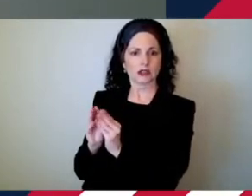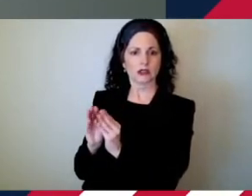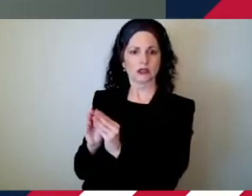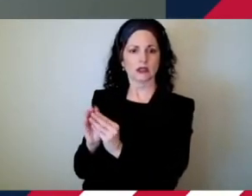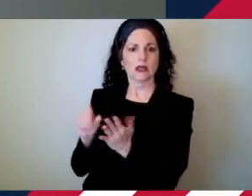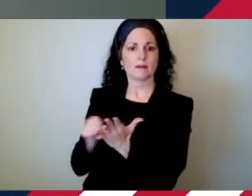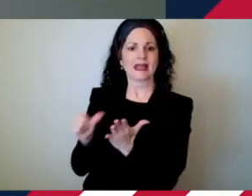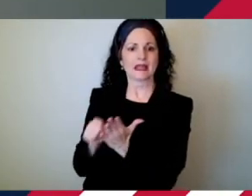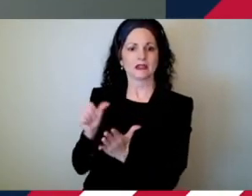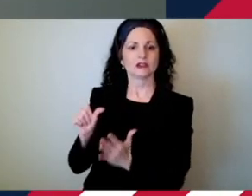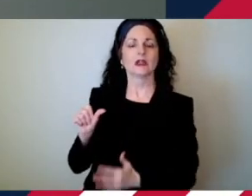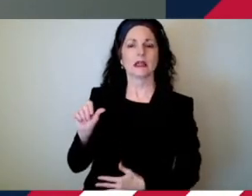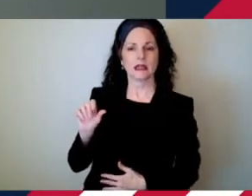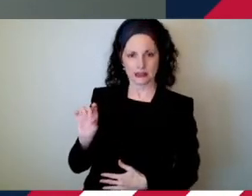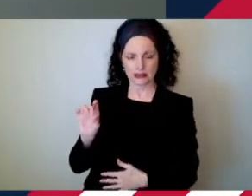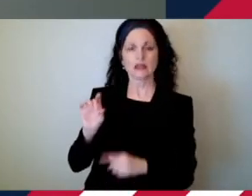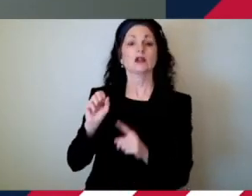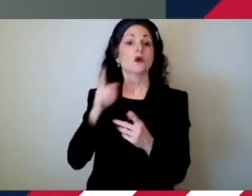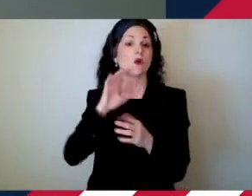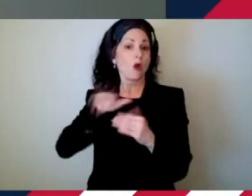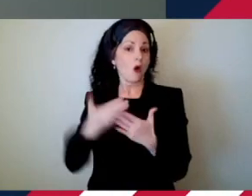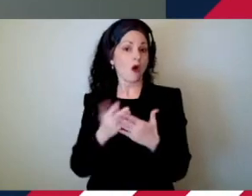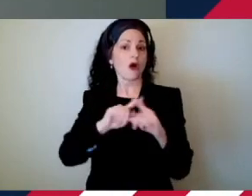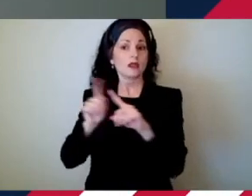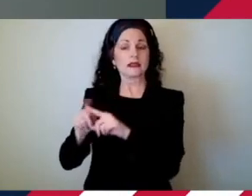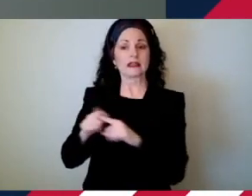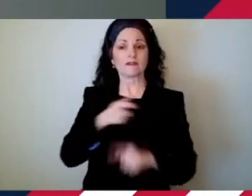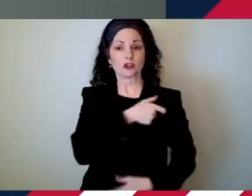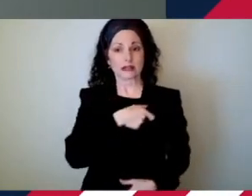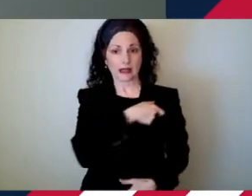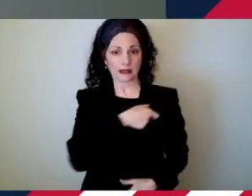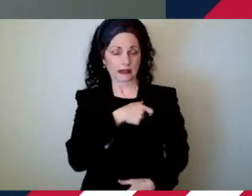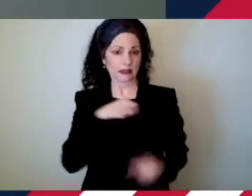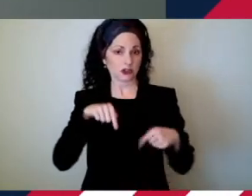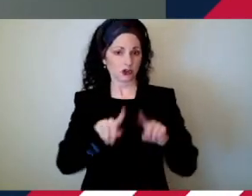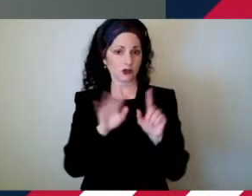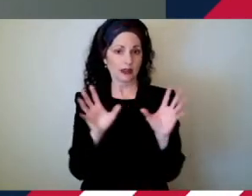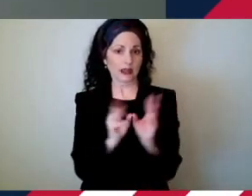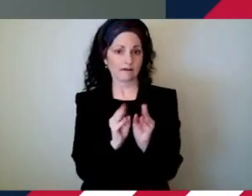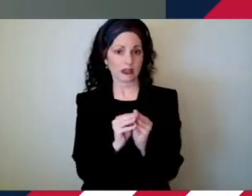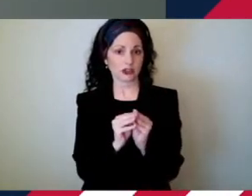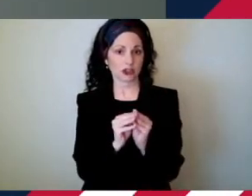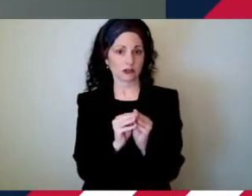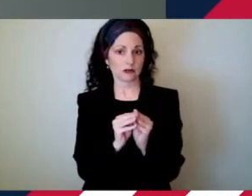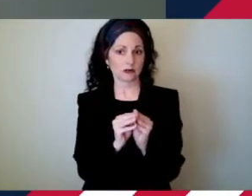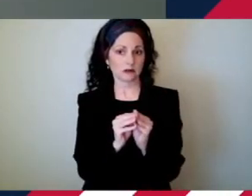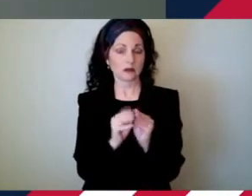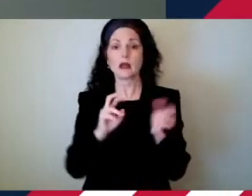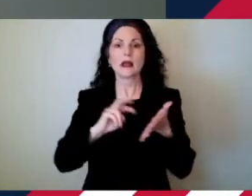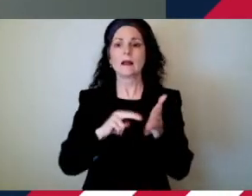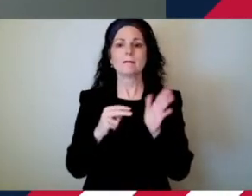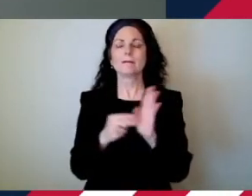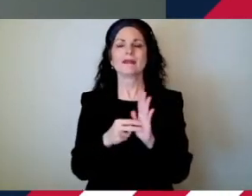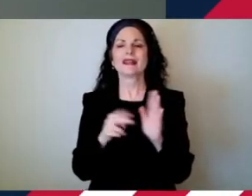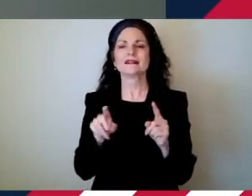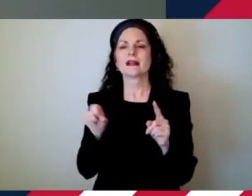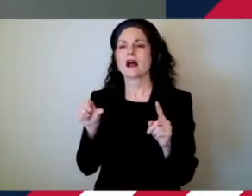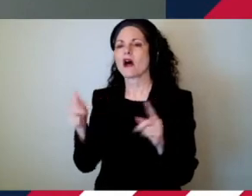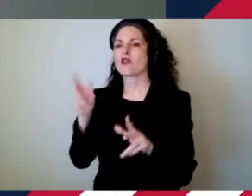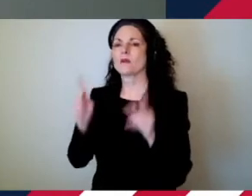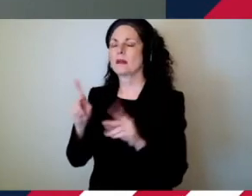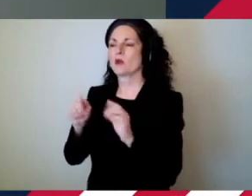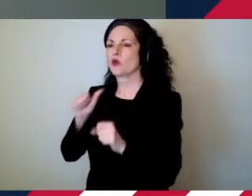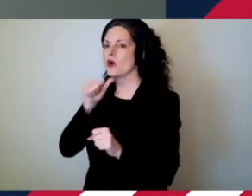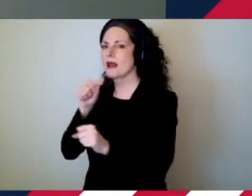pledged delegates and automatic delegates at the convention. This essentially removes references to unpledged delegates and replaces